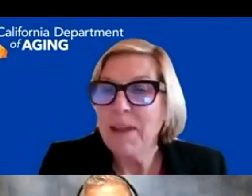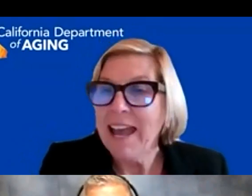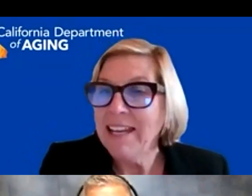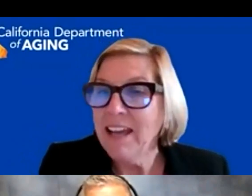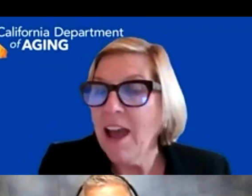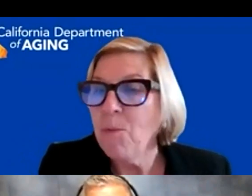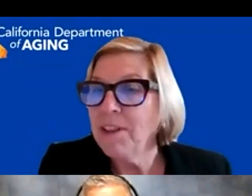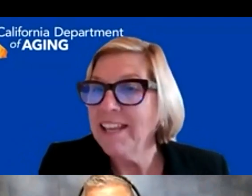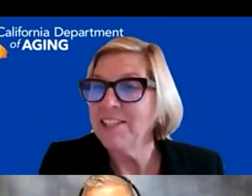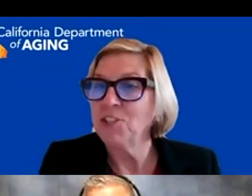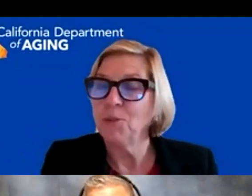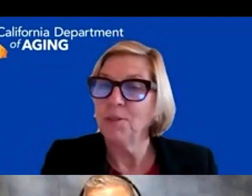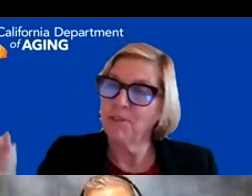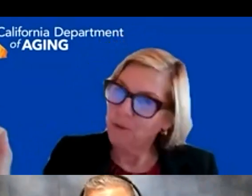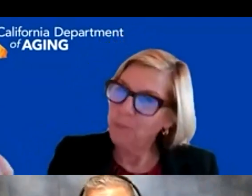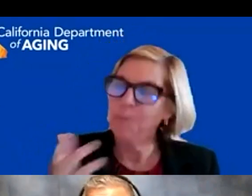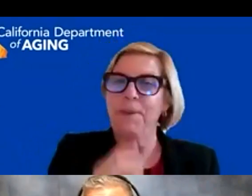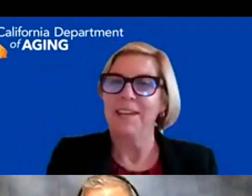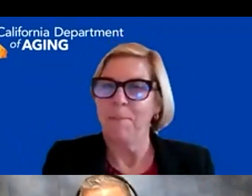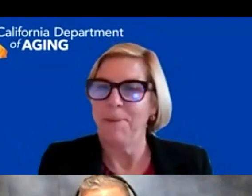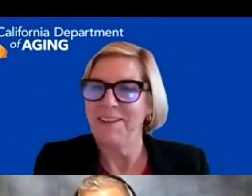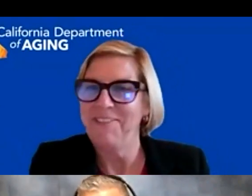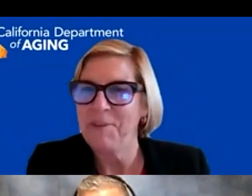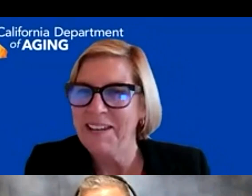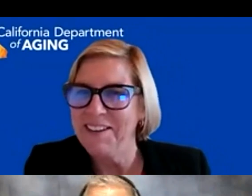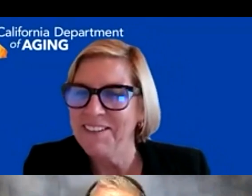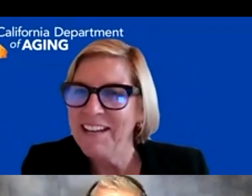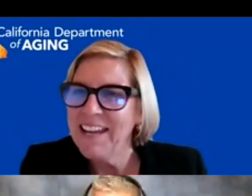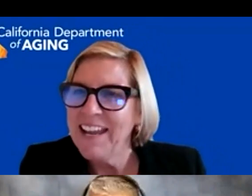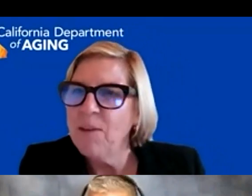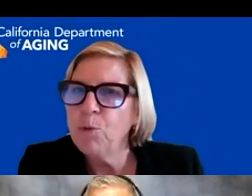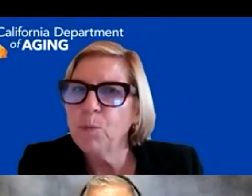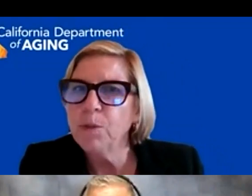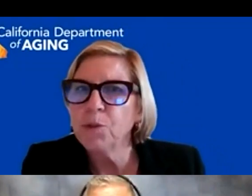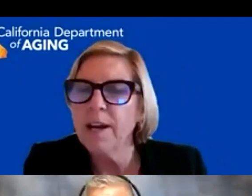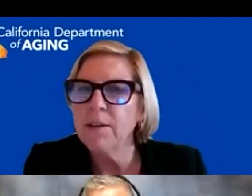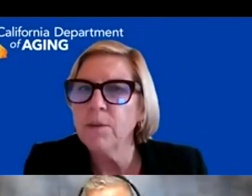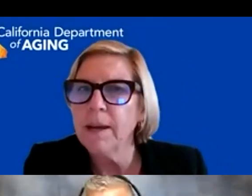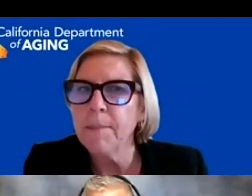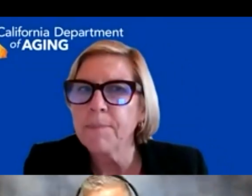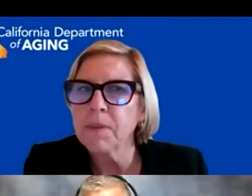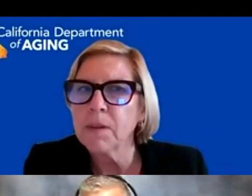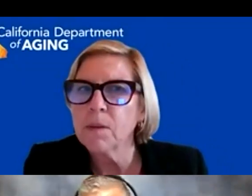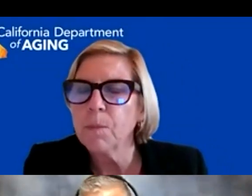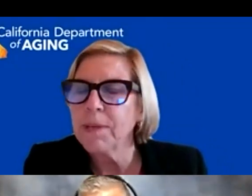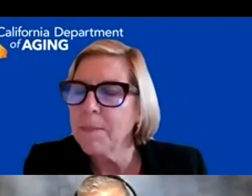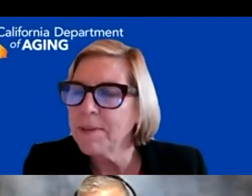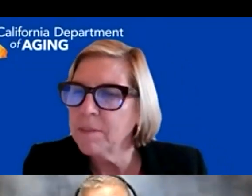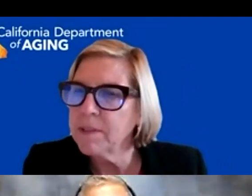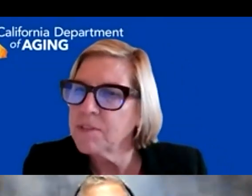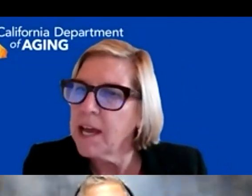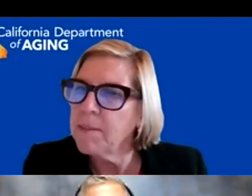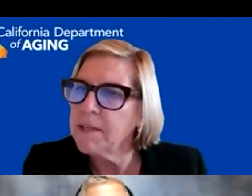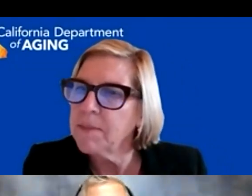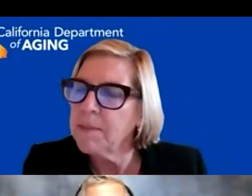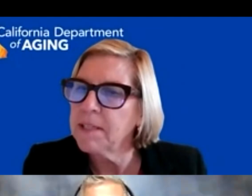Eric and Patty, I will let the two of you pick up from here. And we'll try to, we'll pick up a little